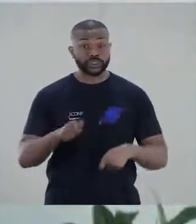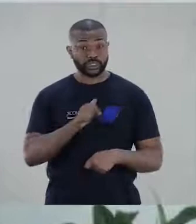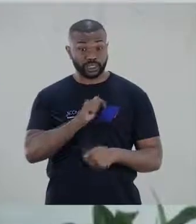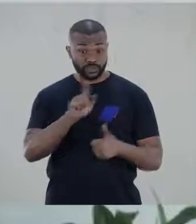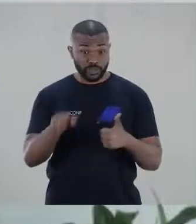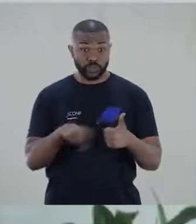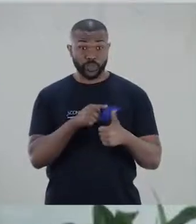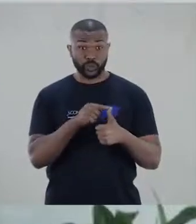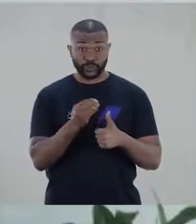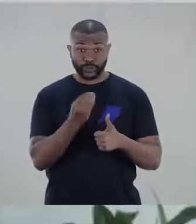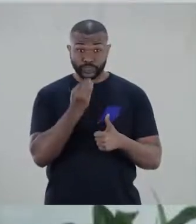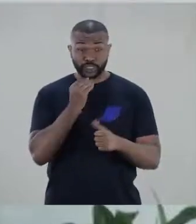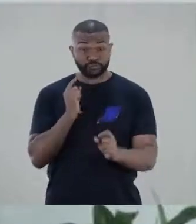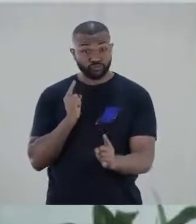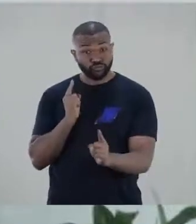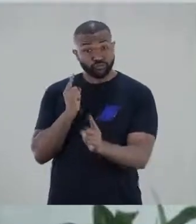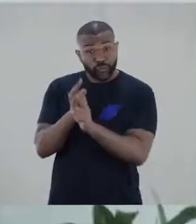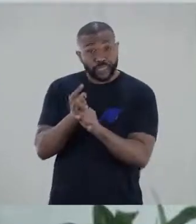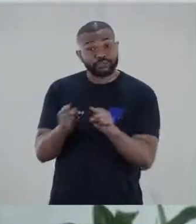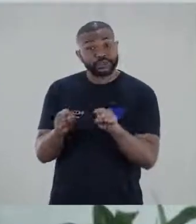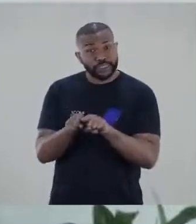of the first one is discoverability and